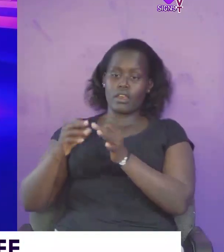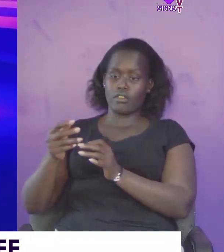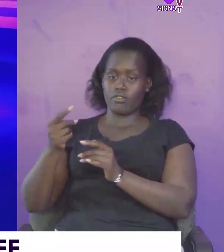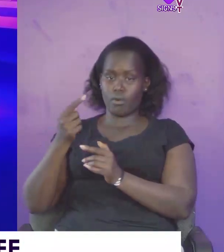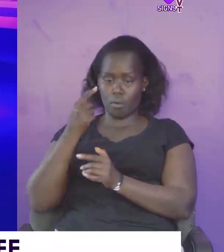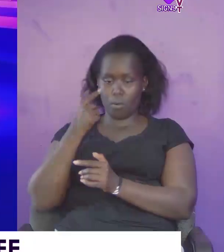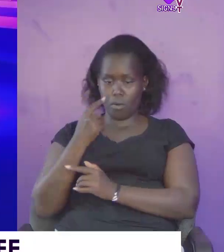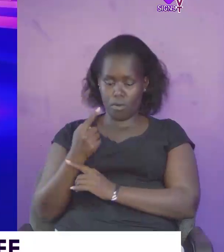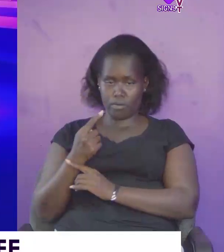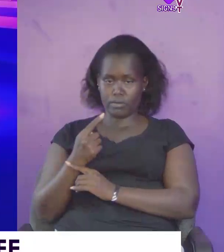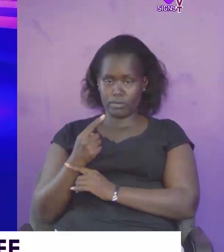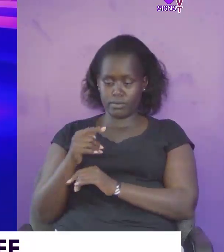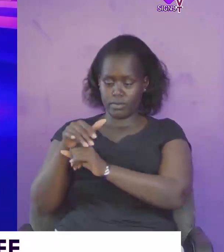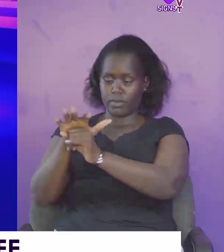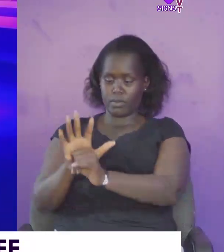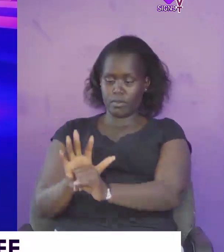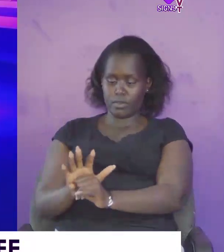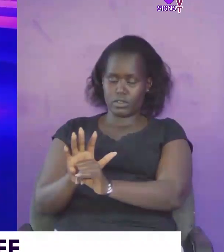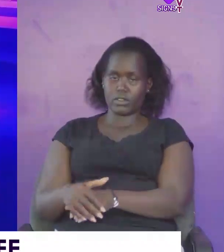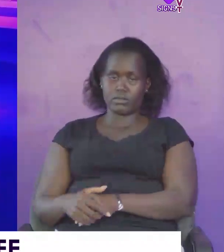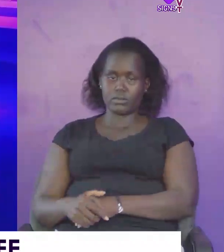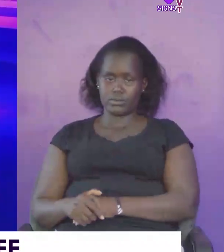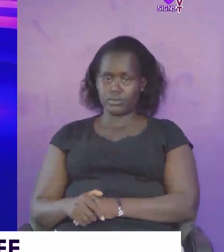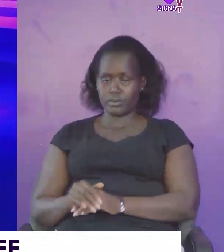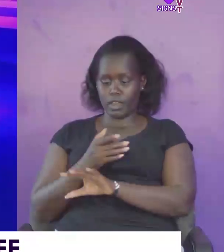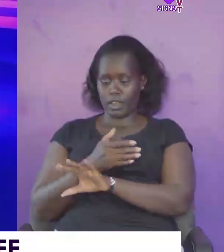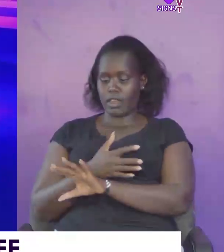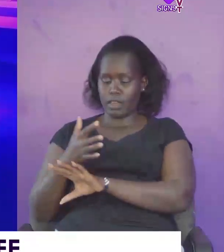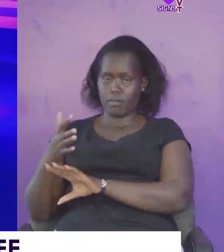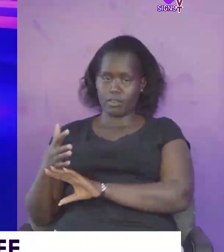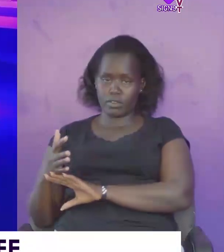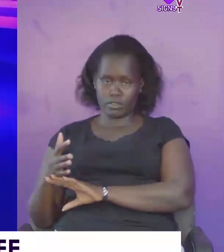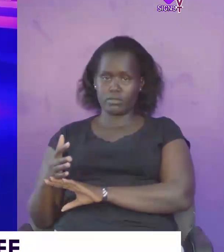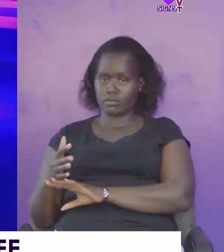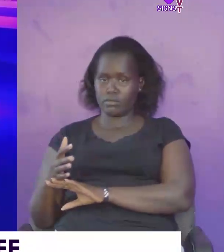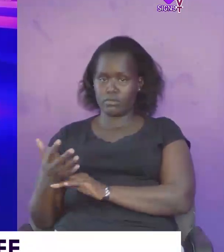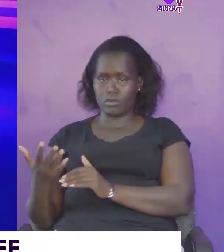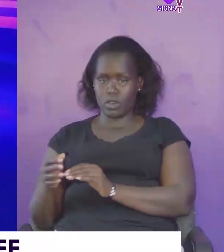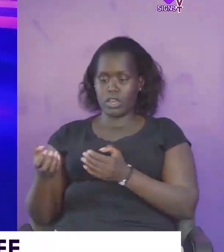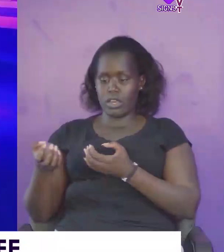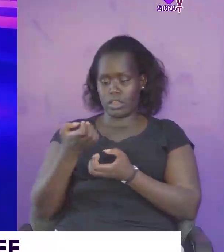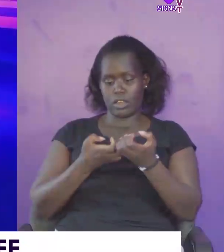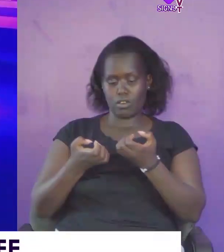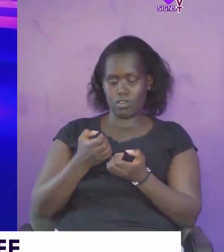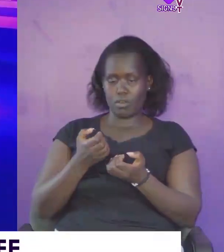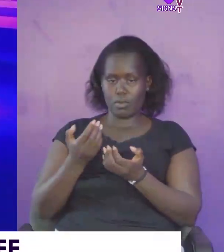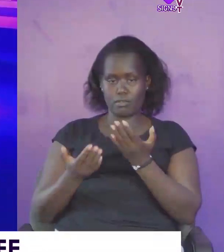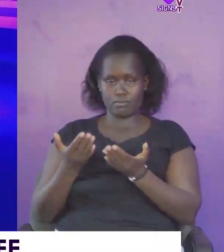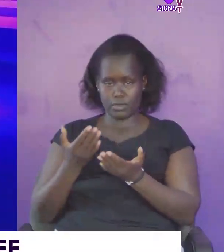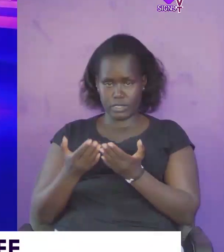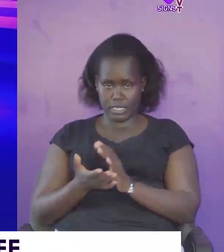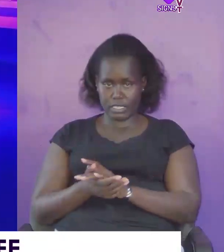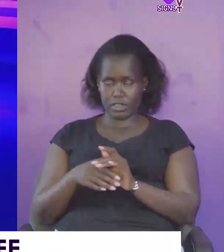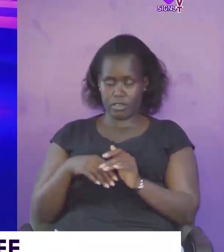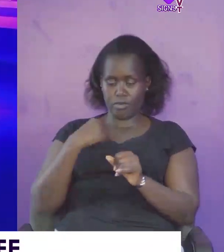the of oppression. of oppression and exploitation, even within the economic scales and the scales of